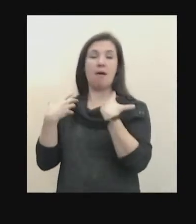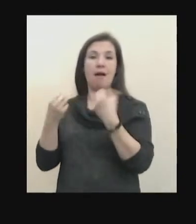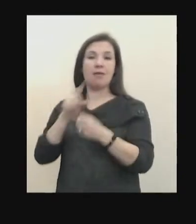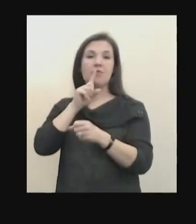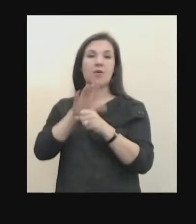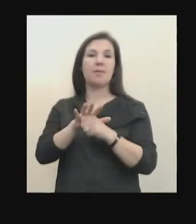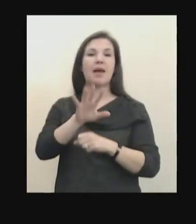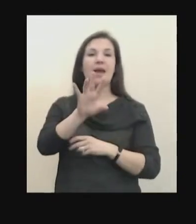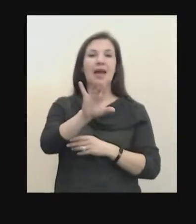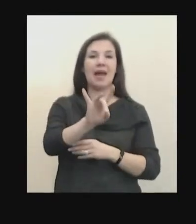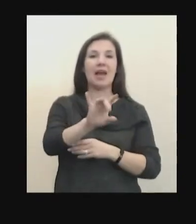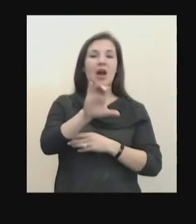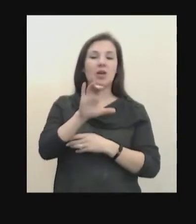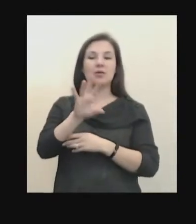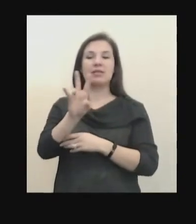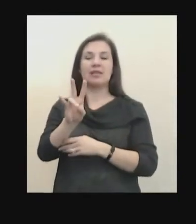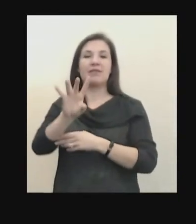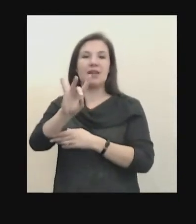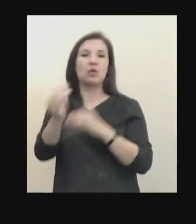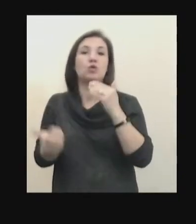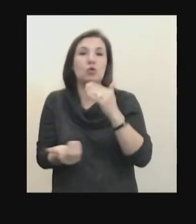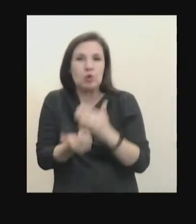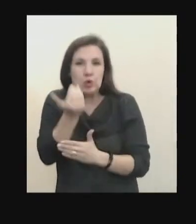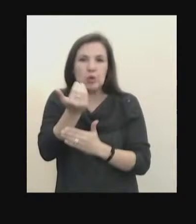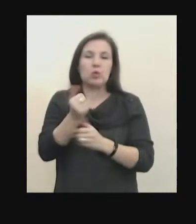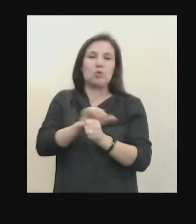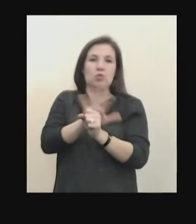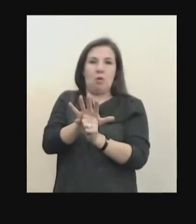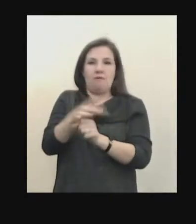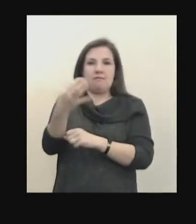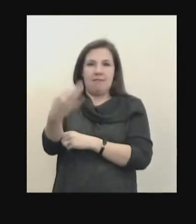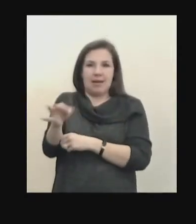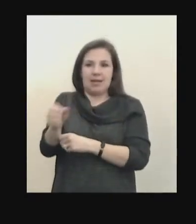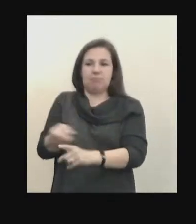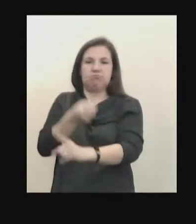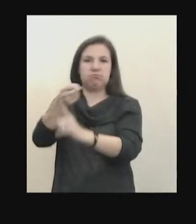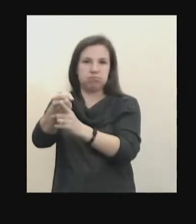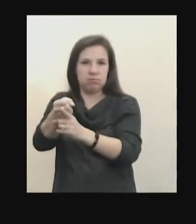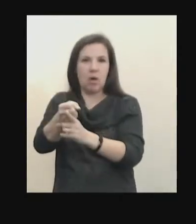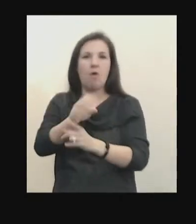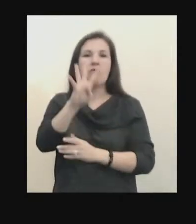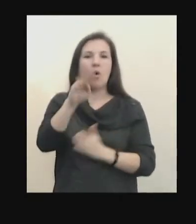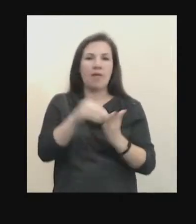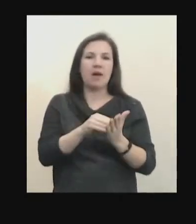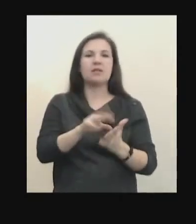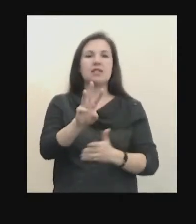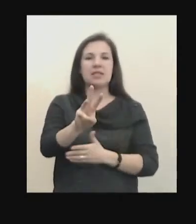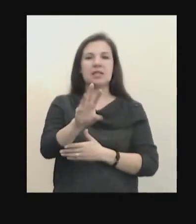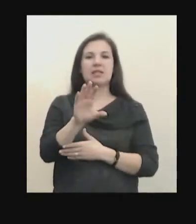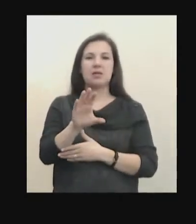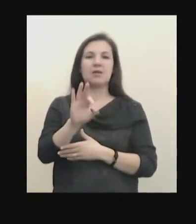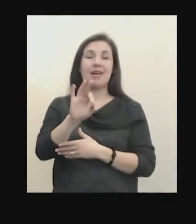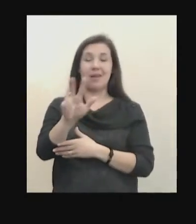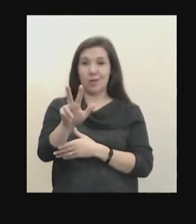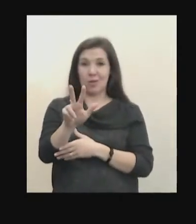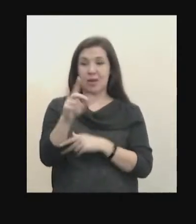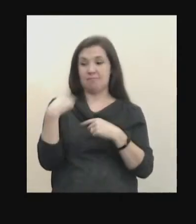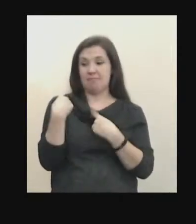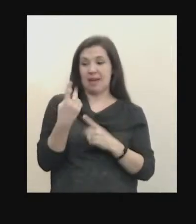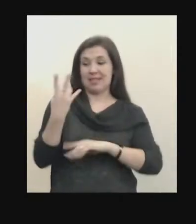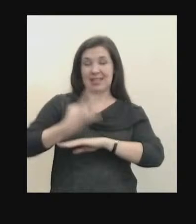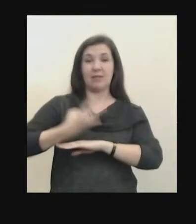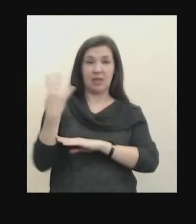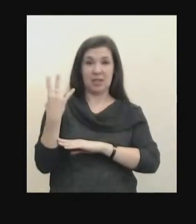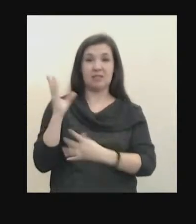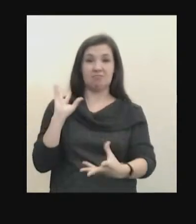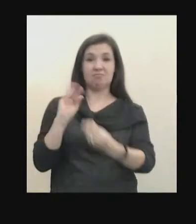new cases of COVID-19. That's 4,693 total cases over the past 7 days. That's